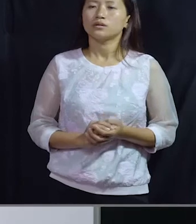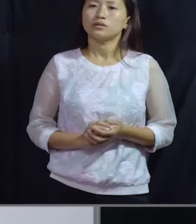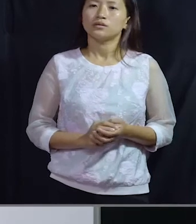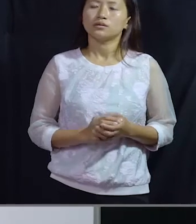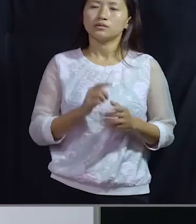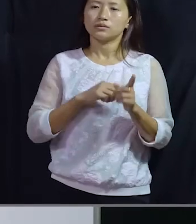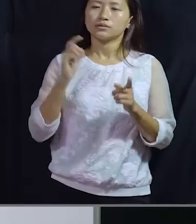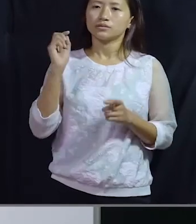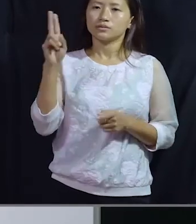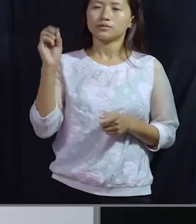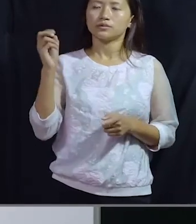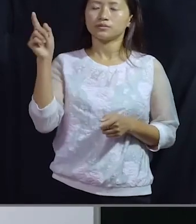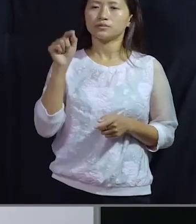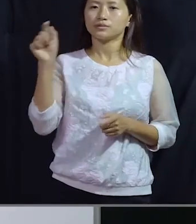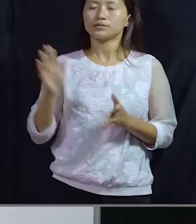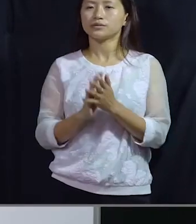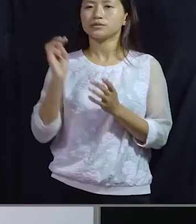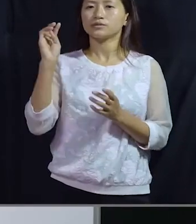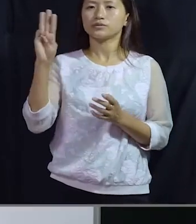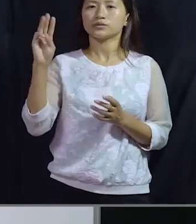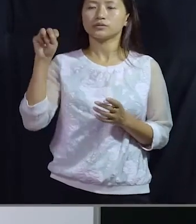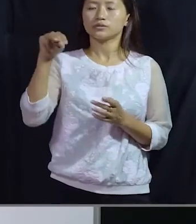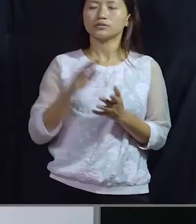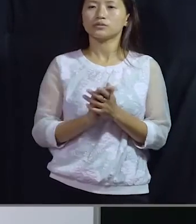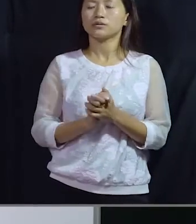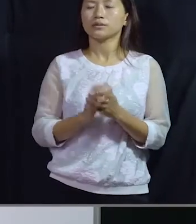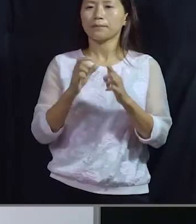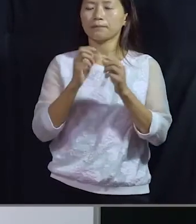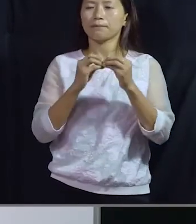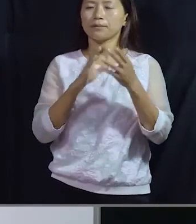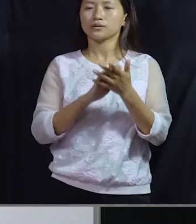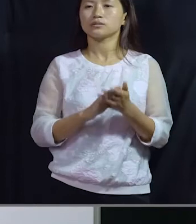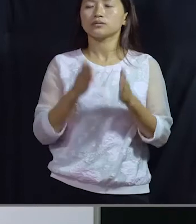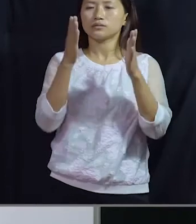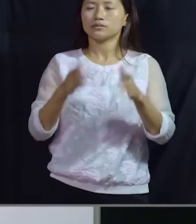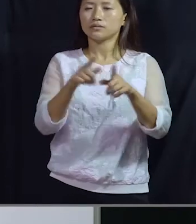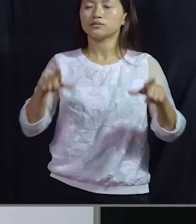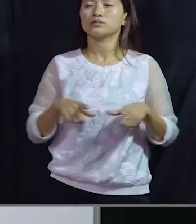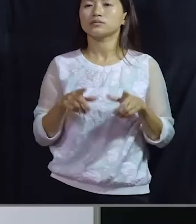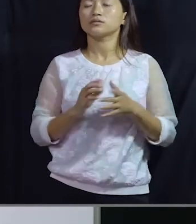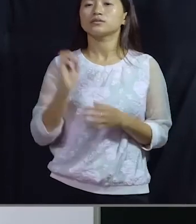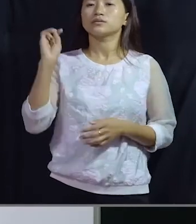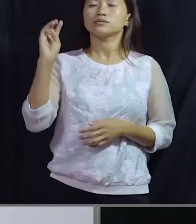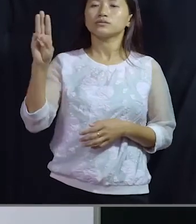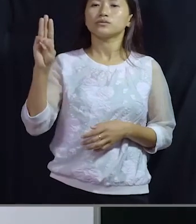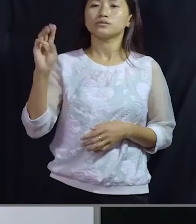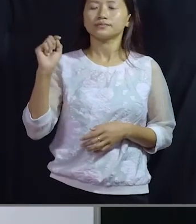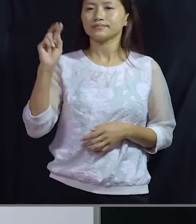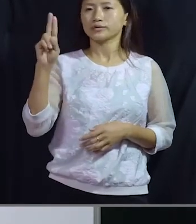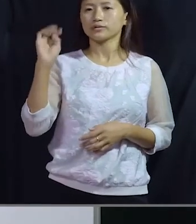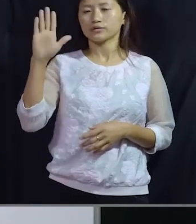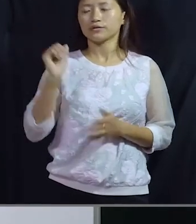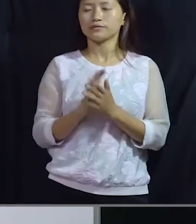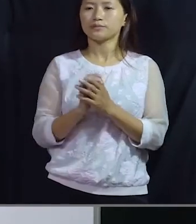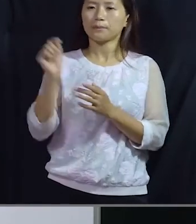by 20%, 3,000 should be written off as bad debts, and land and building should be appreciated by 25%. Prepare